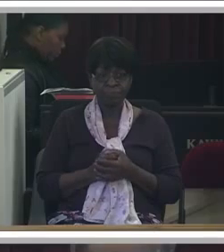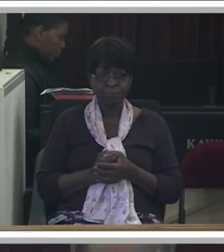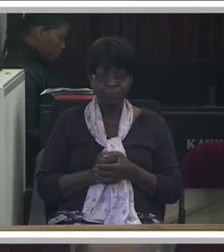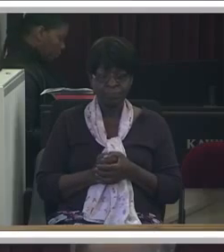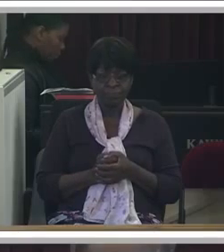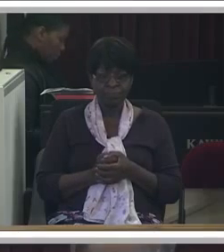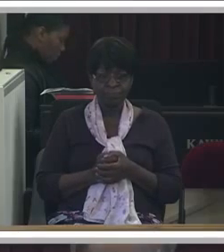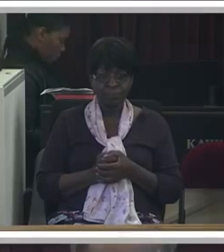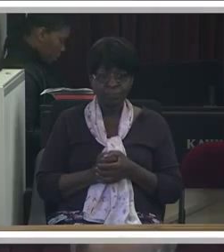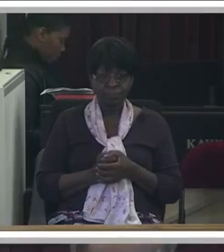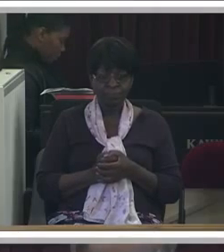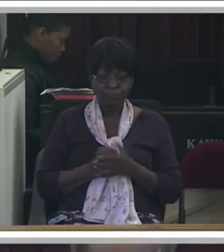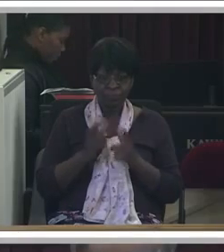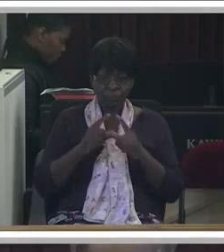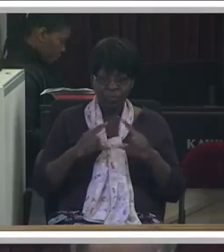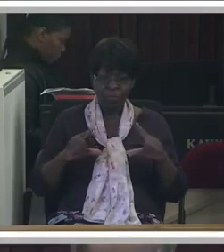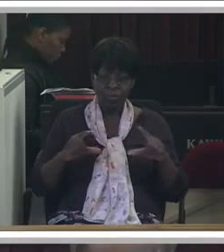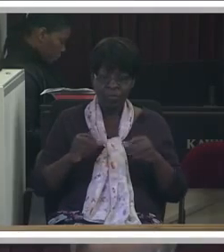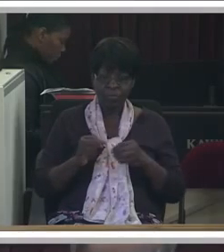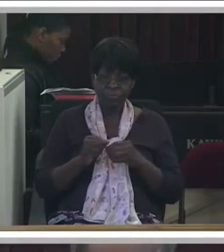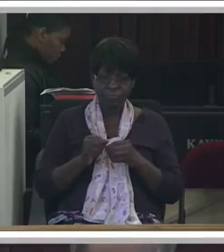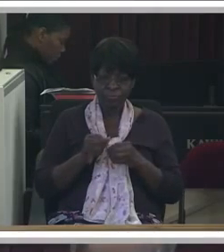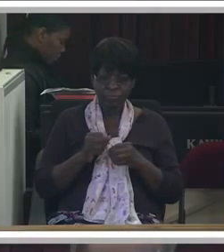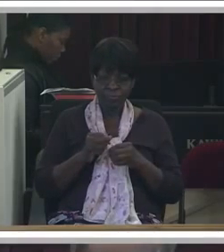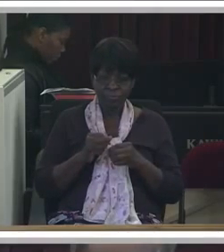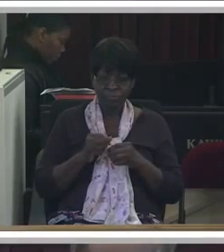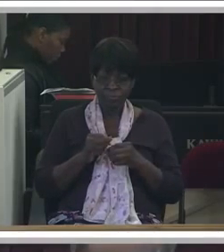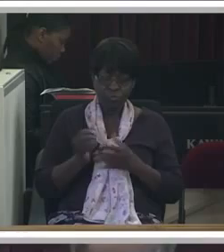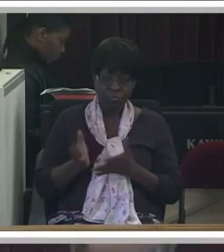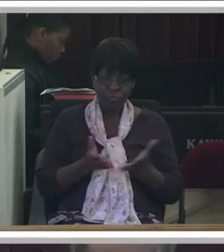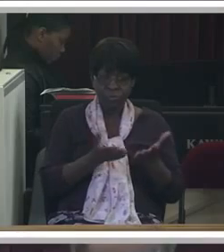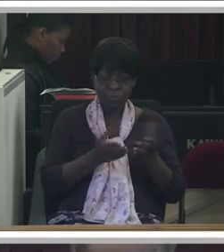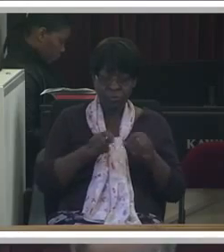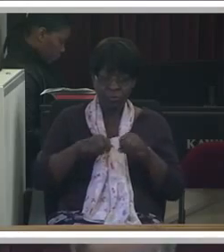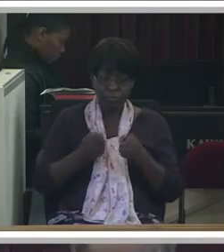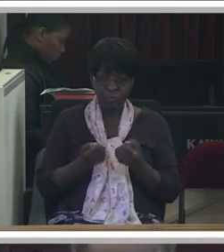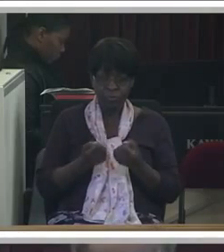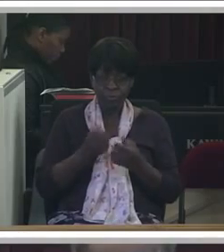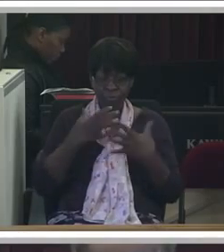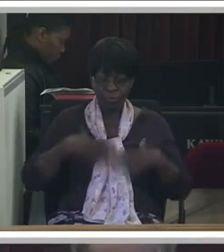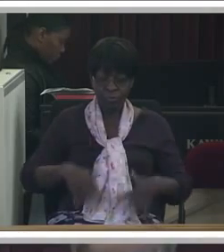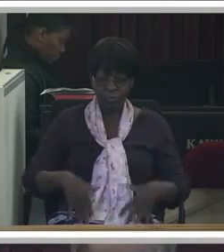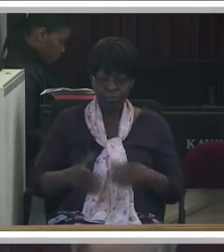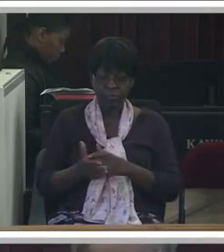The Lord's Supper represents the broken body of Jesus Christ on the cross.